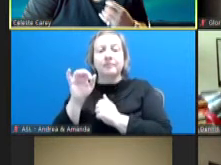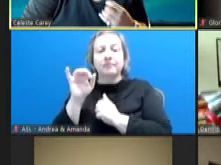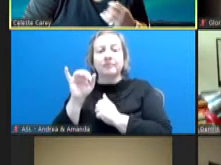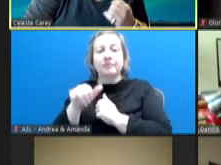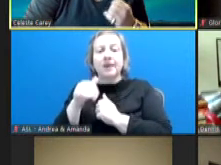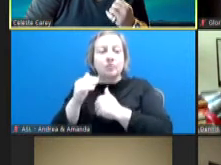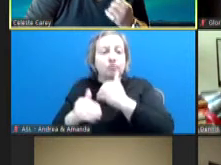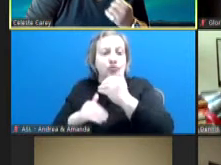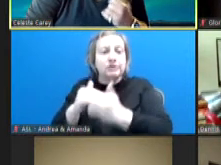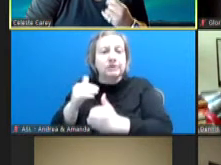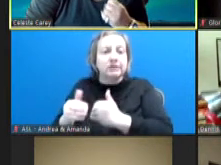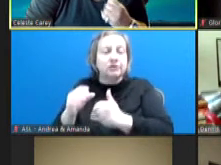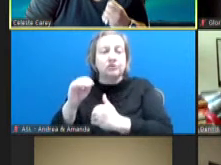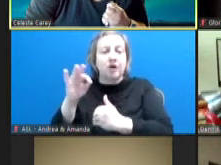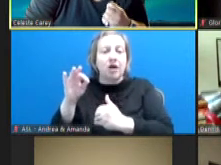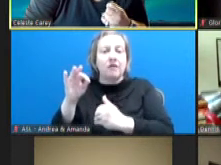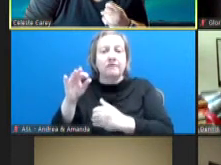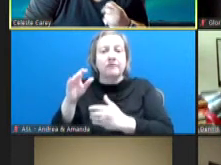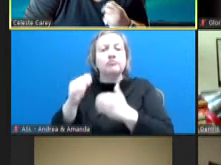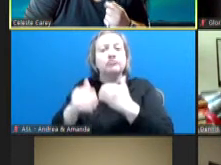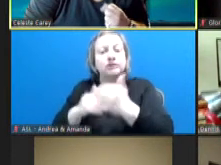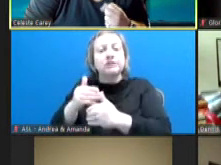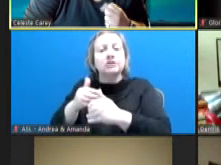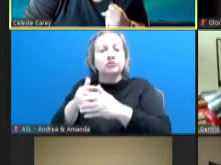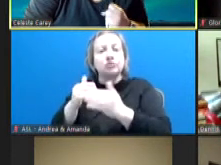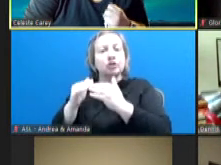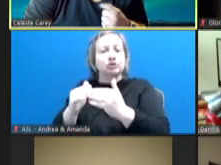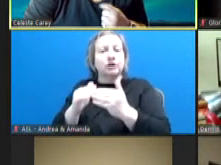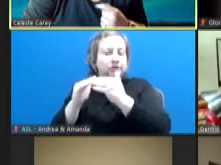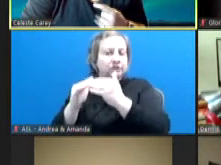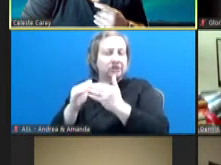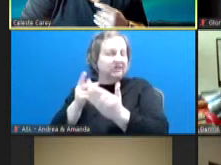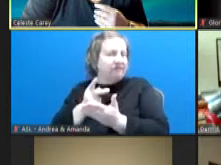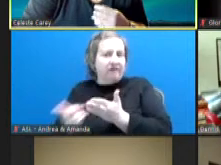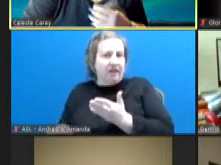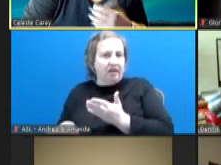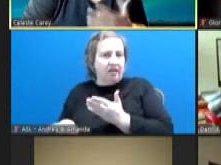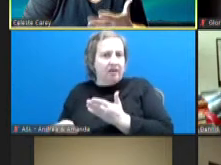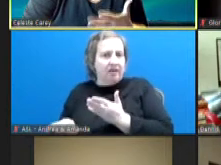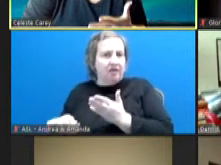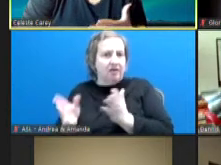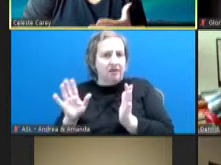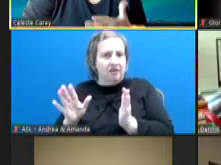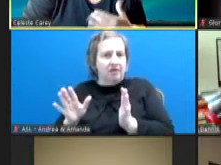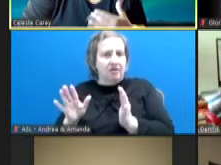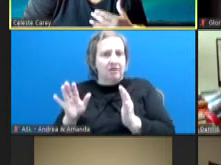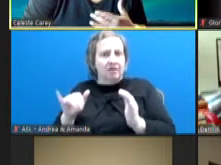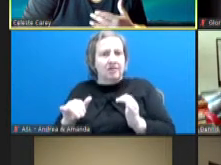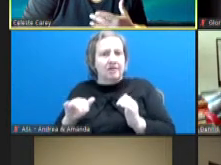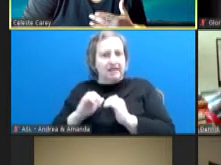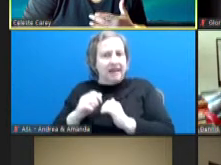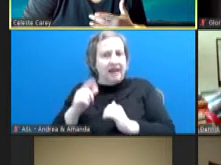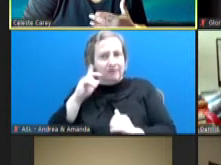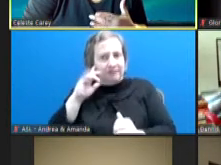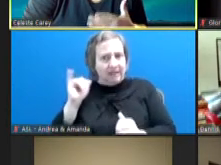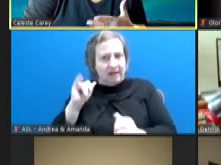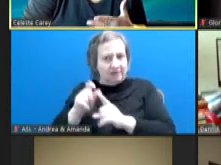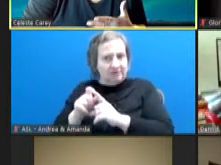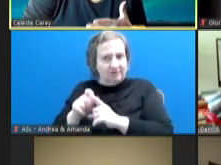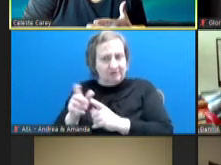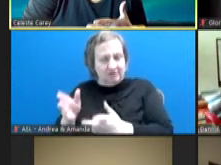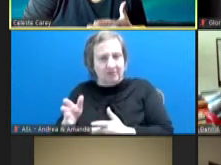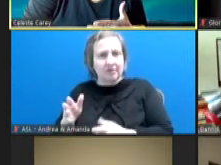procedural justice failures, and I know I'm not being generous with that, but that's the way it sounded. What was